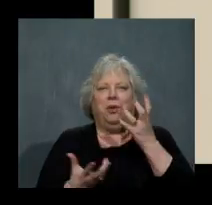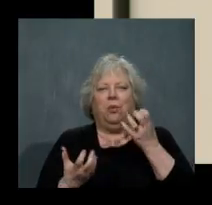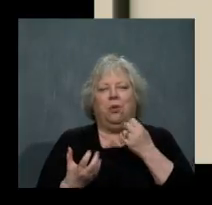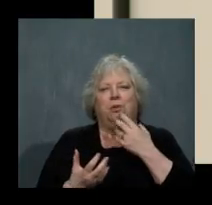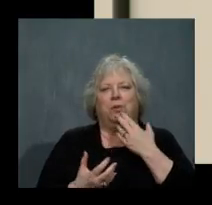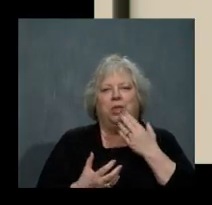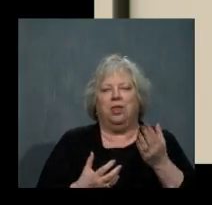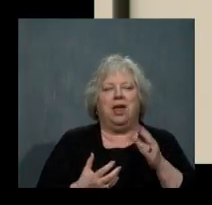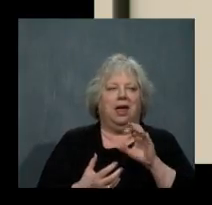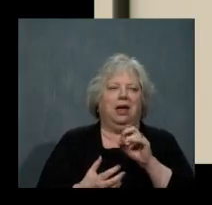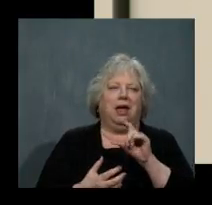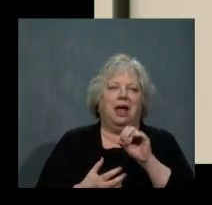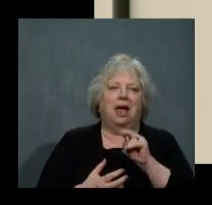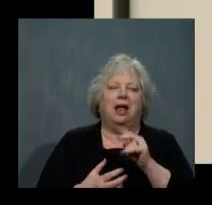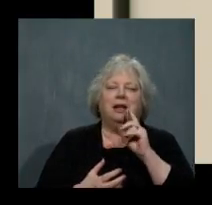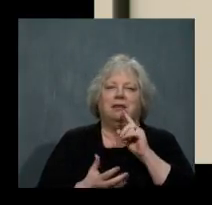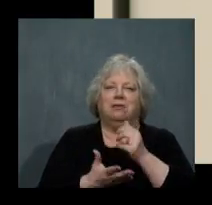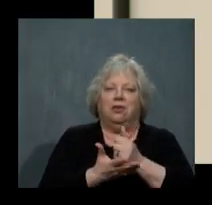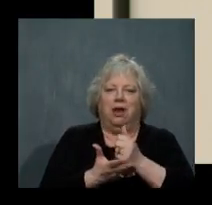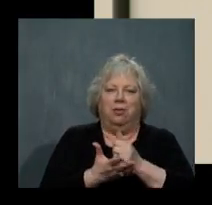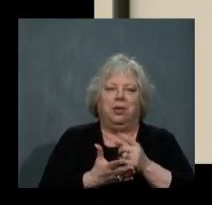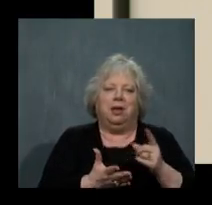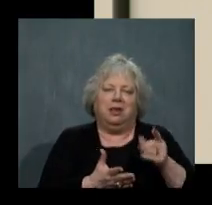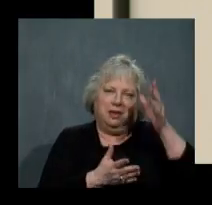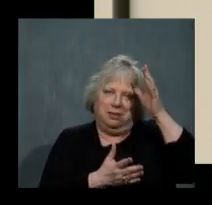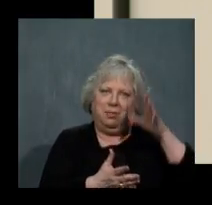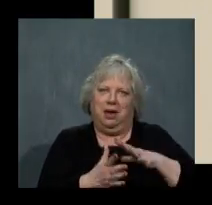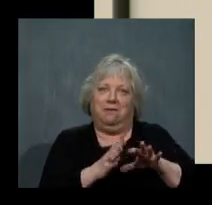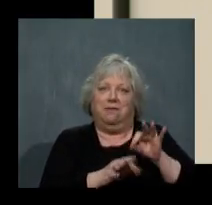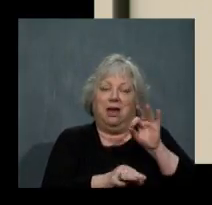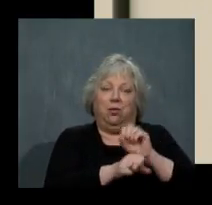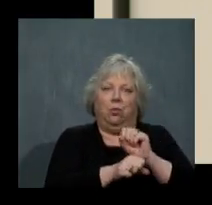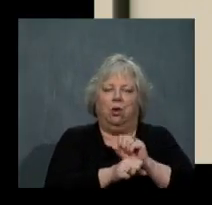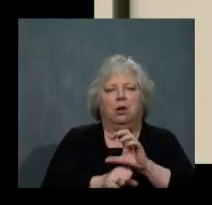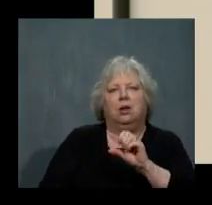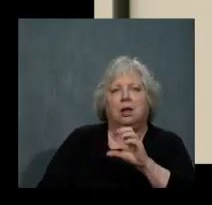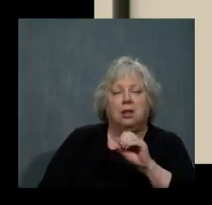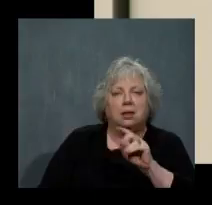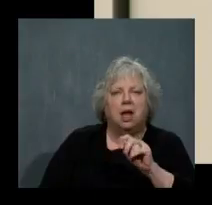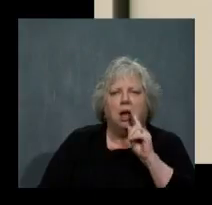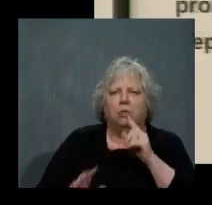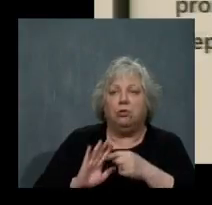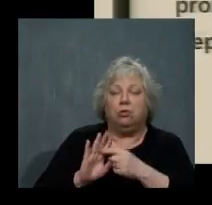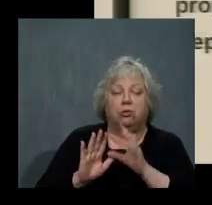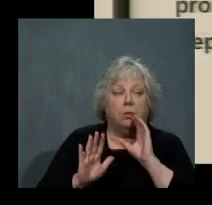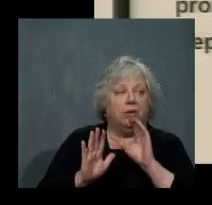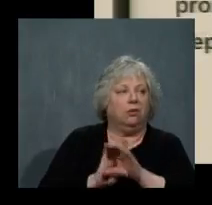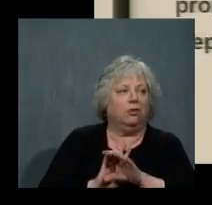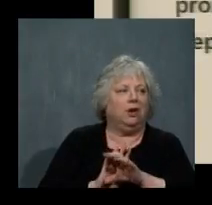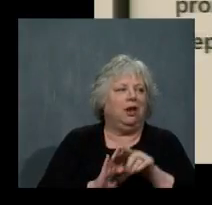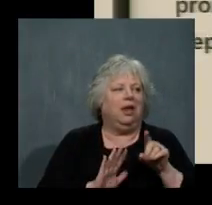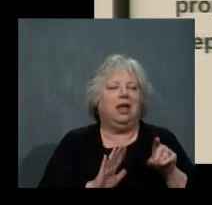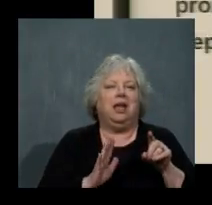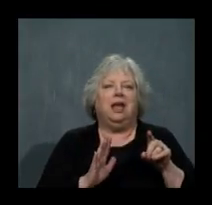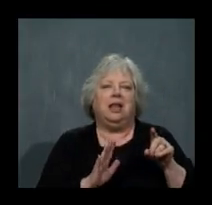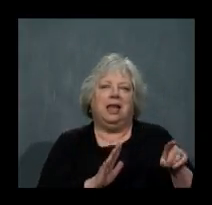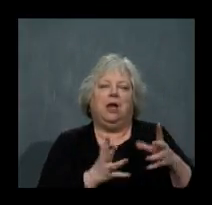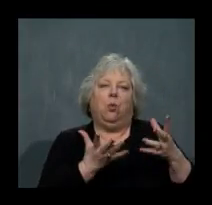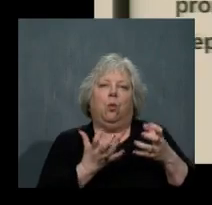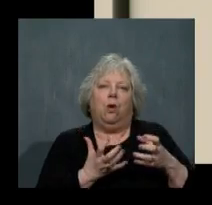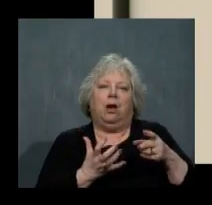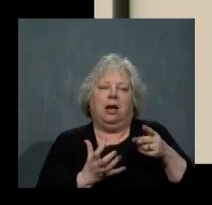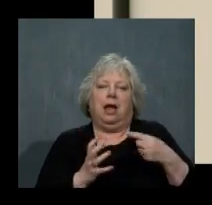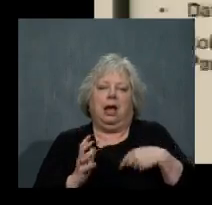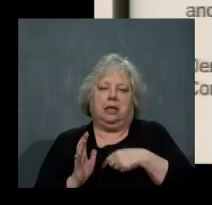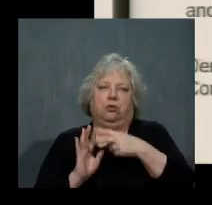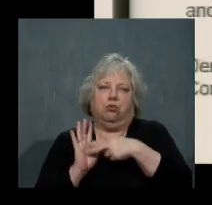thank Alan for helping this gentleman find work. Scott, would you put that up on the screen? He wanted this read tonight because he couldn't be